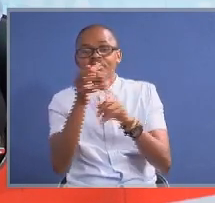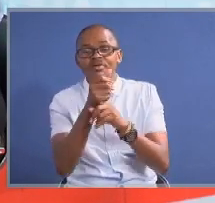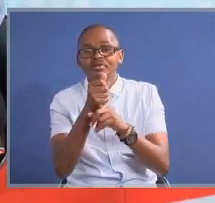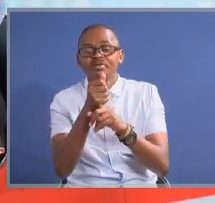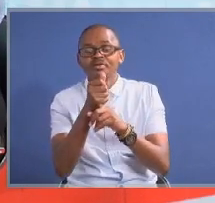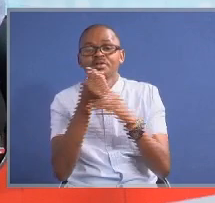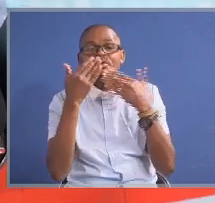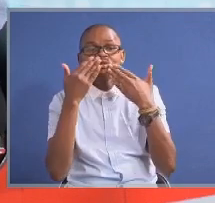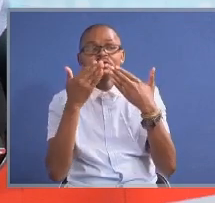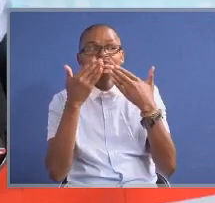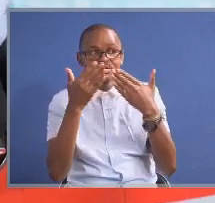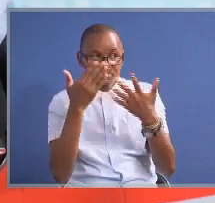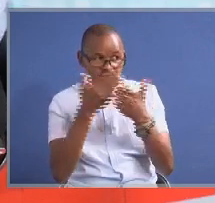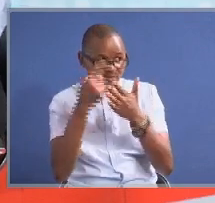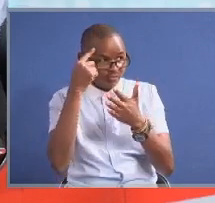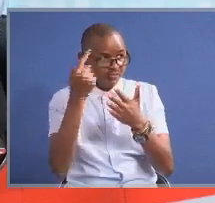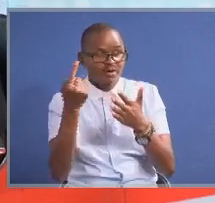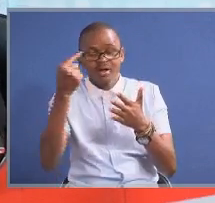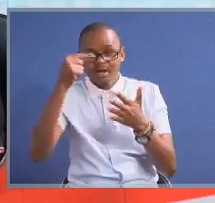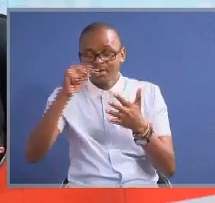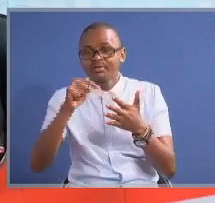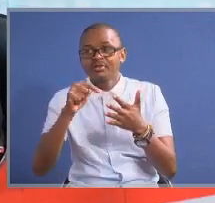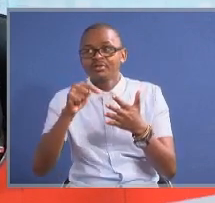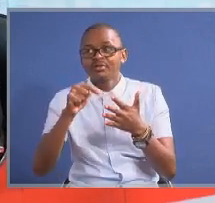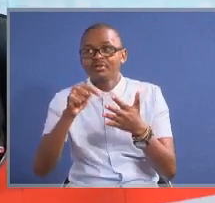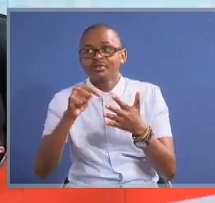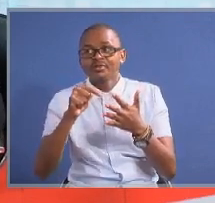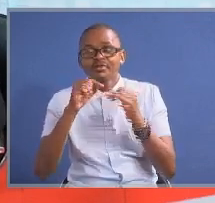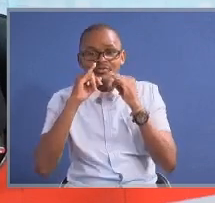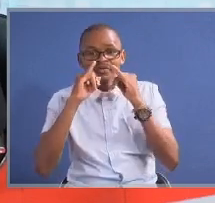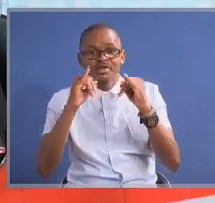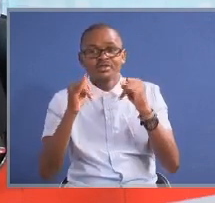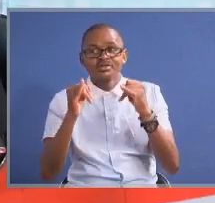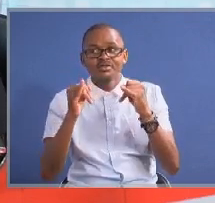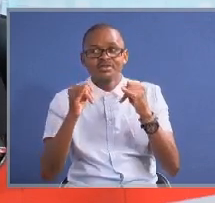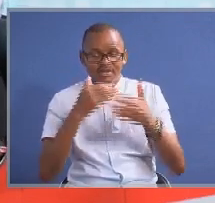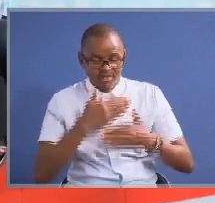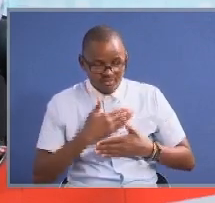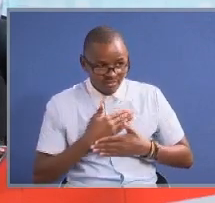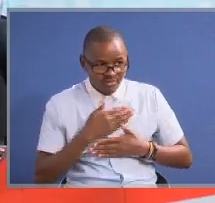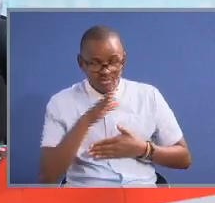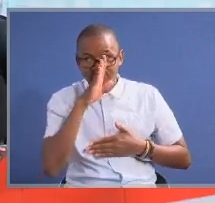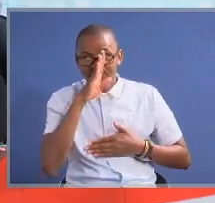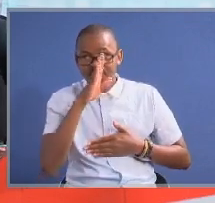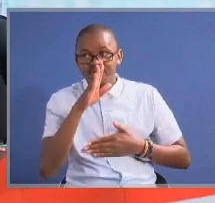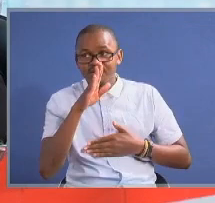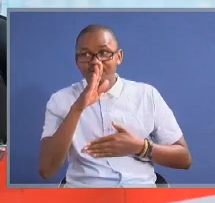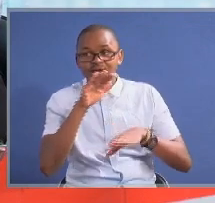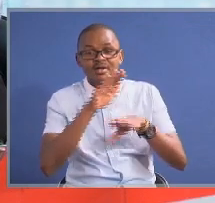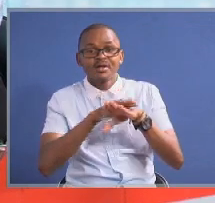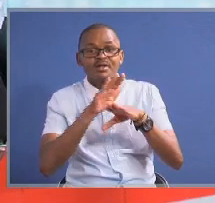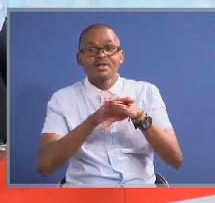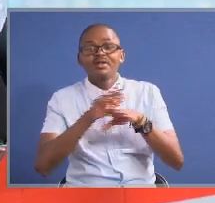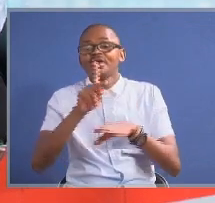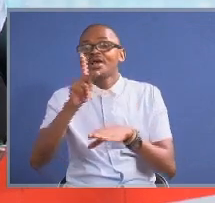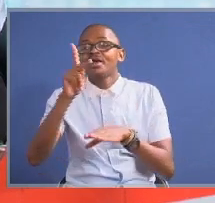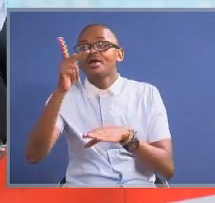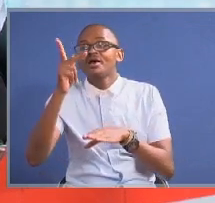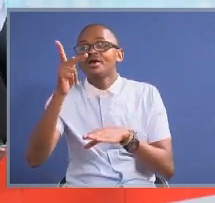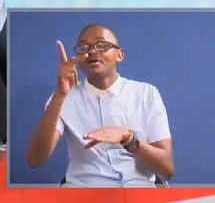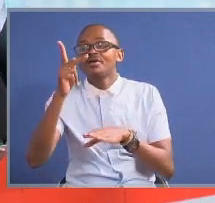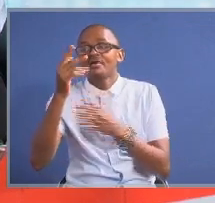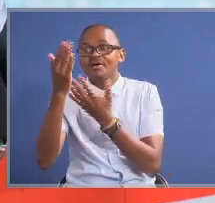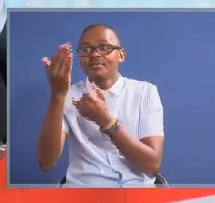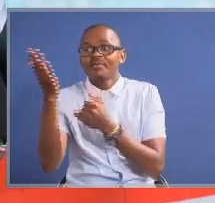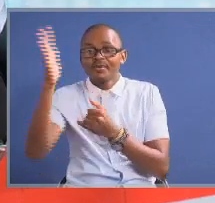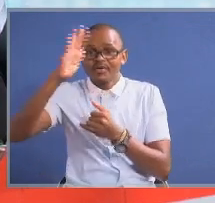you not very been much. Achieved. Yeah. Thank you so much for coming. Thank you very much. It's for been an honor. Here. It's been an honor to be a privilege to be in Kenya, and